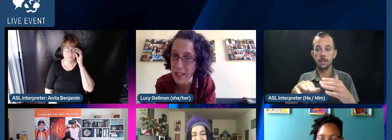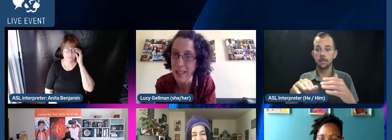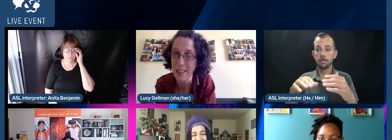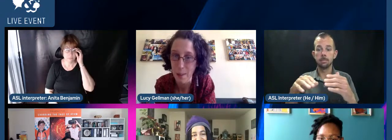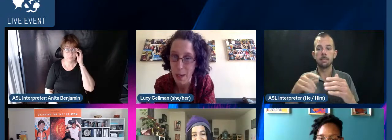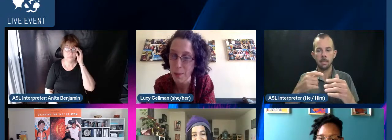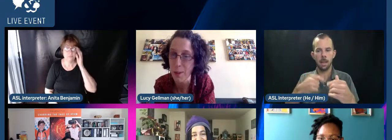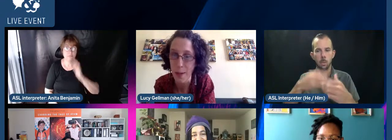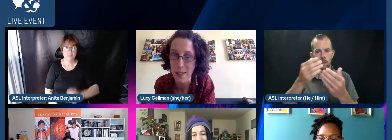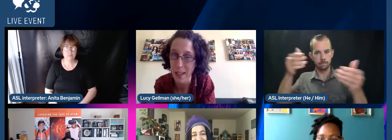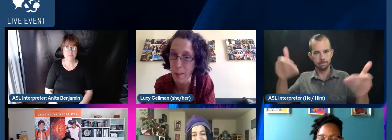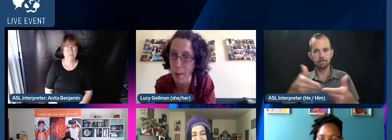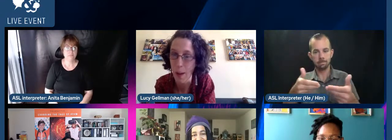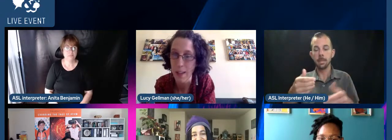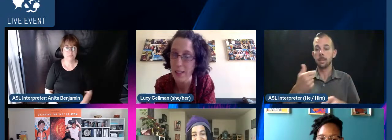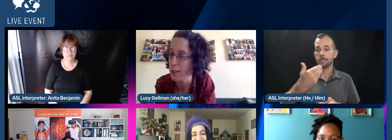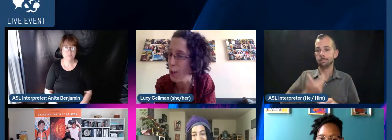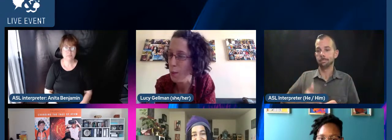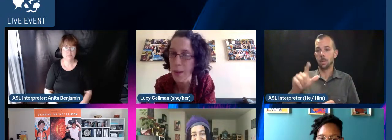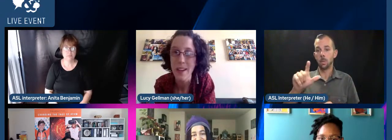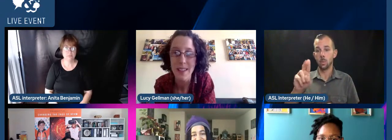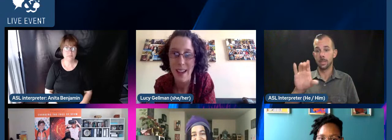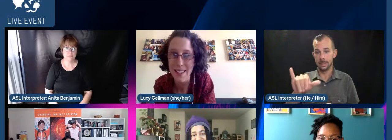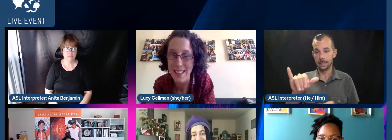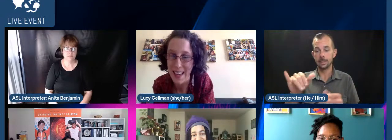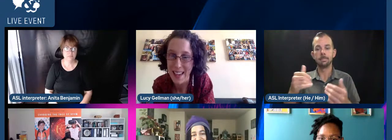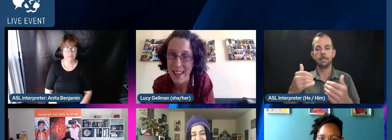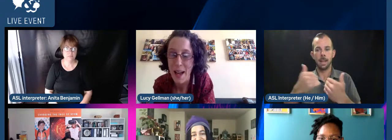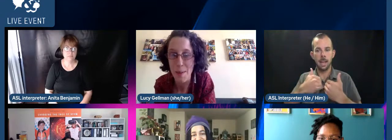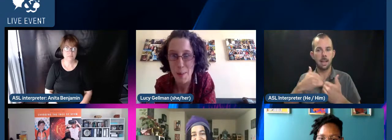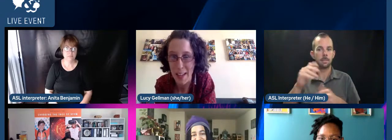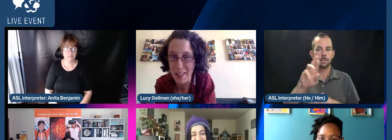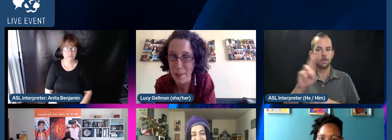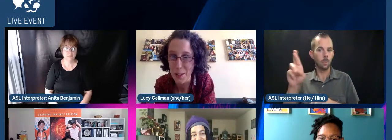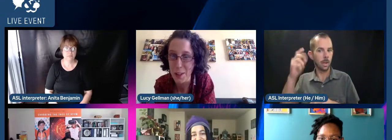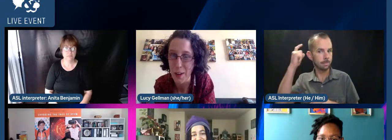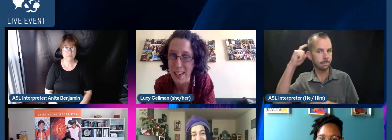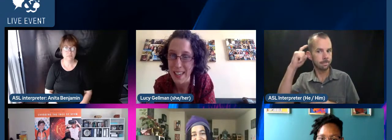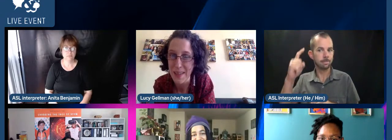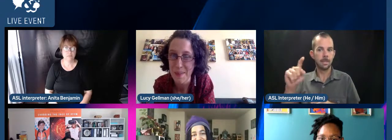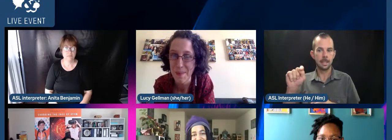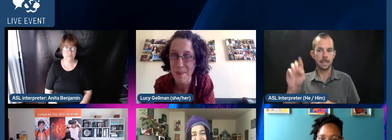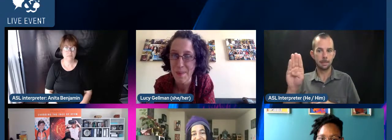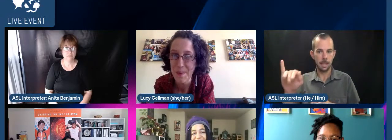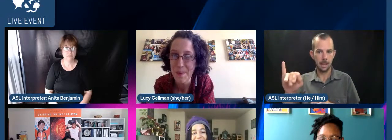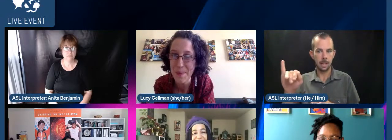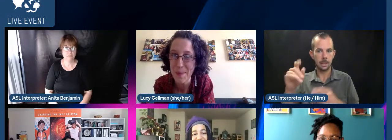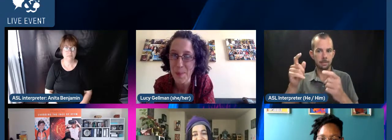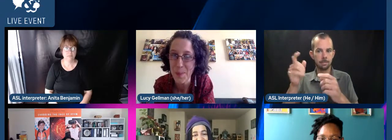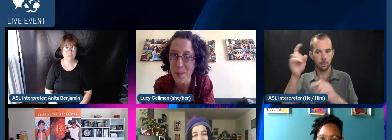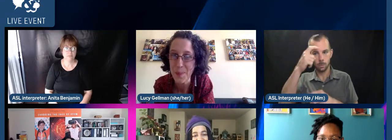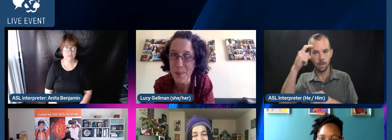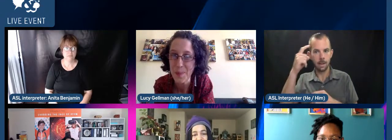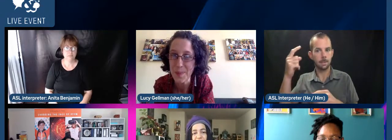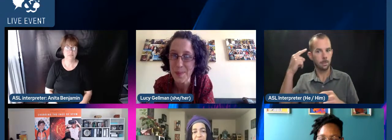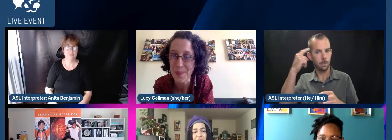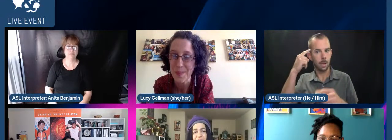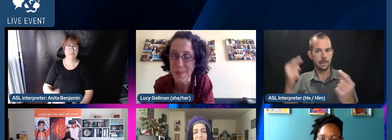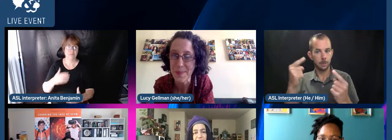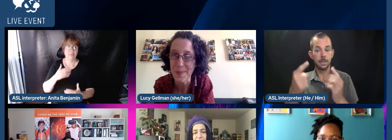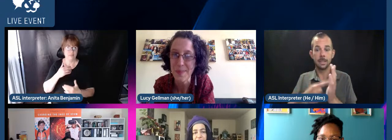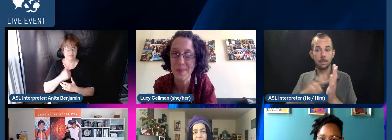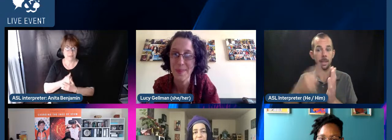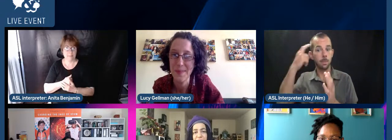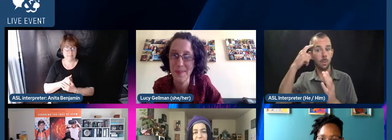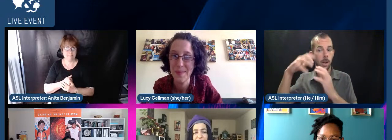which means that sometimes the right side of my body says, nope, not today. I'm going to pass it over to Claudia. Thank you so much.